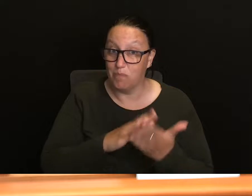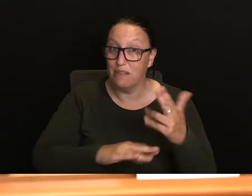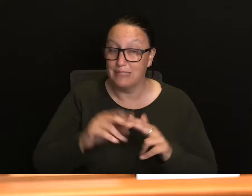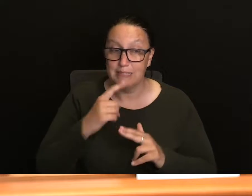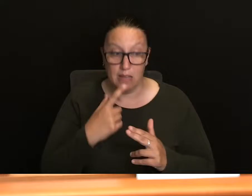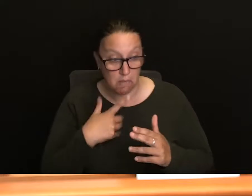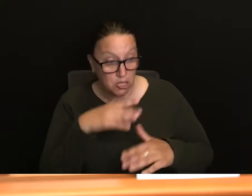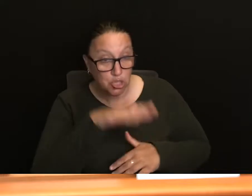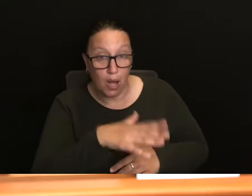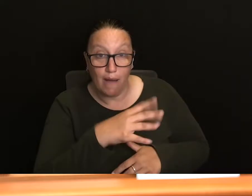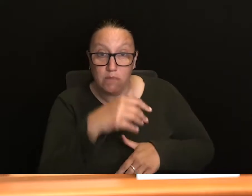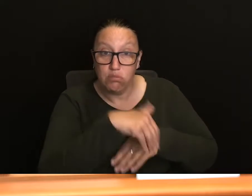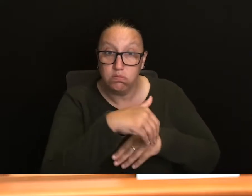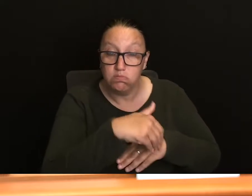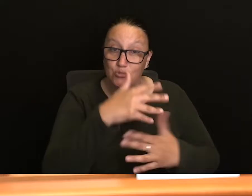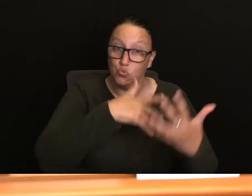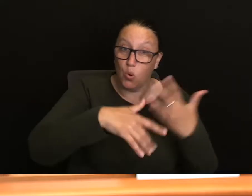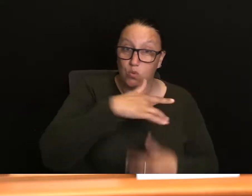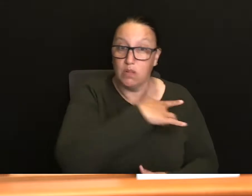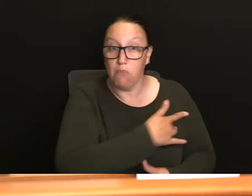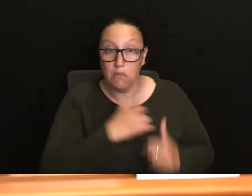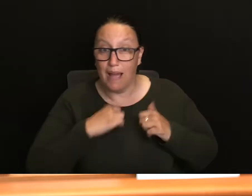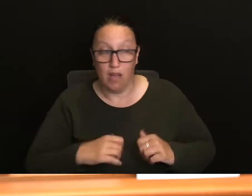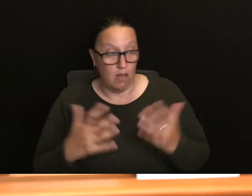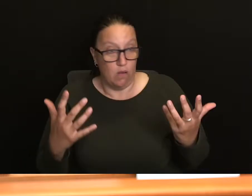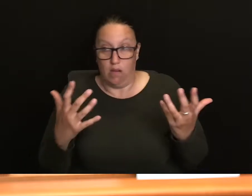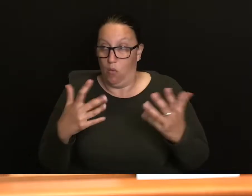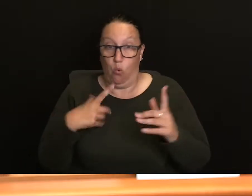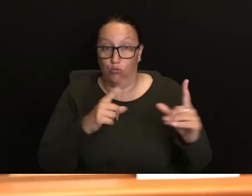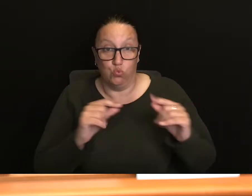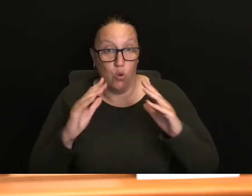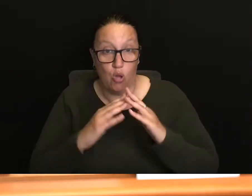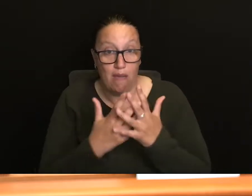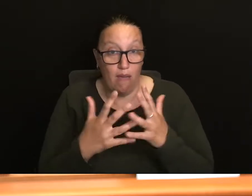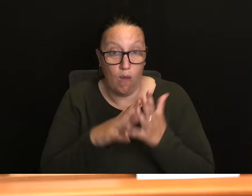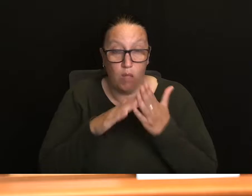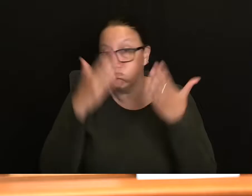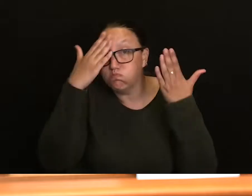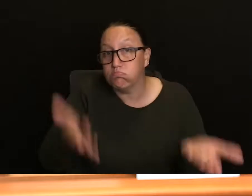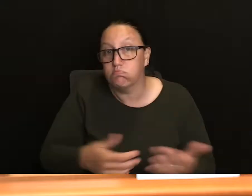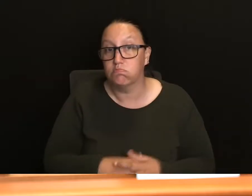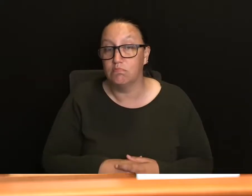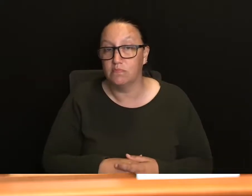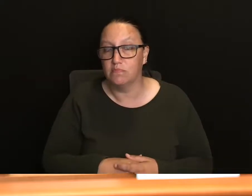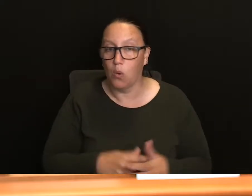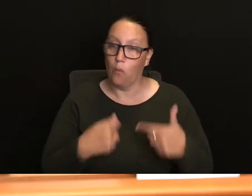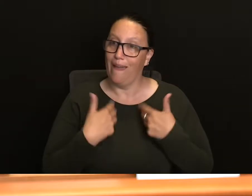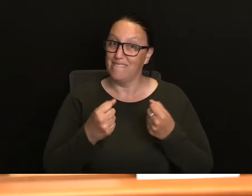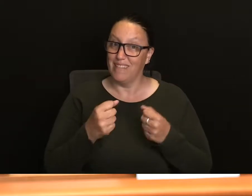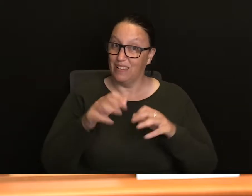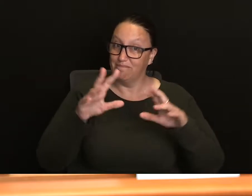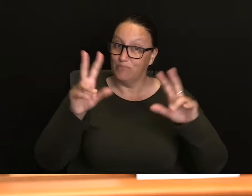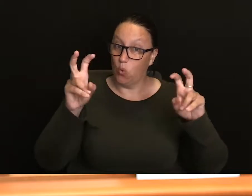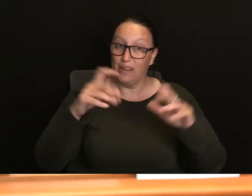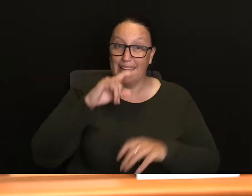social, emotional or behavioural problems. But we are working to make things easier for children and their parents through things like